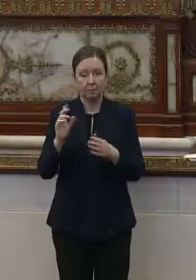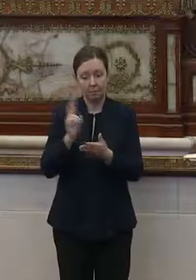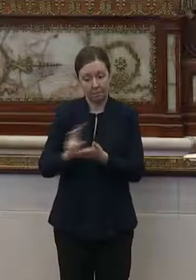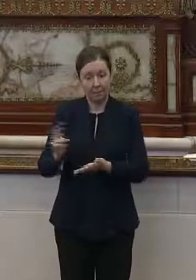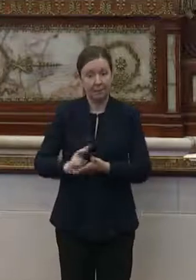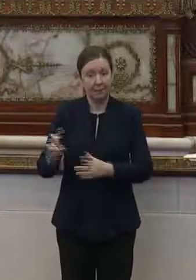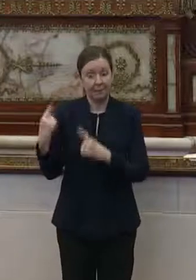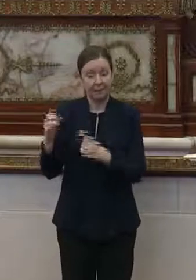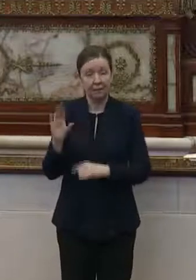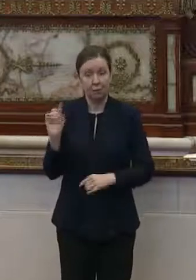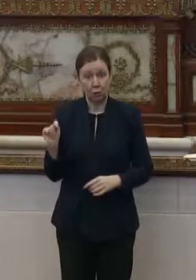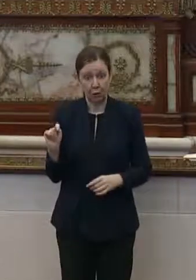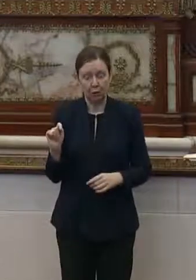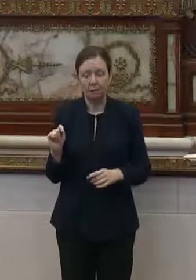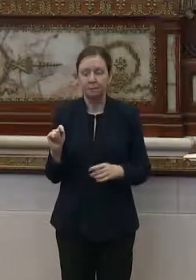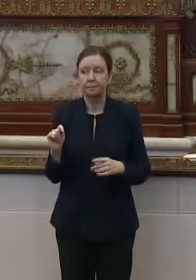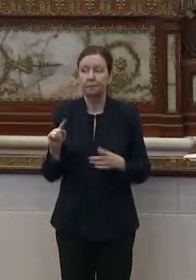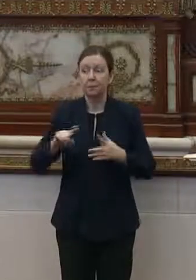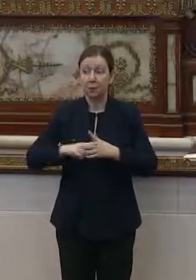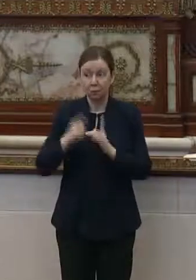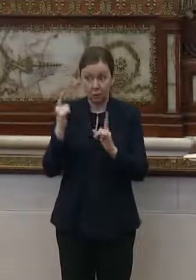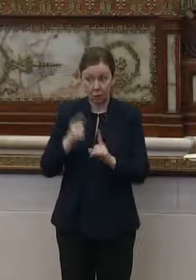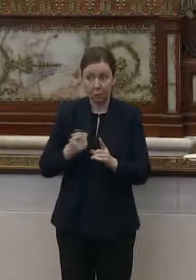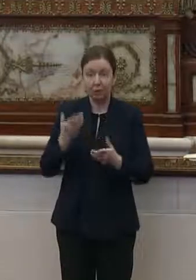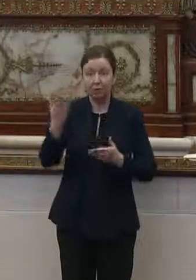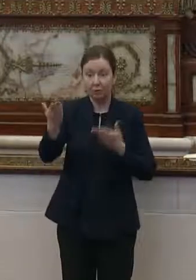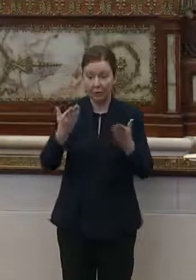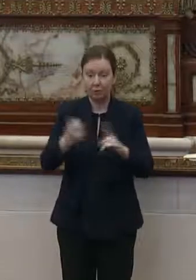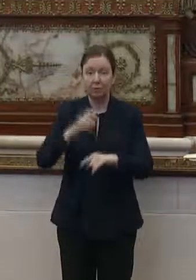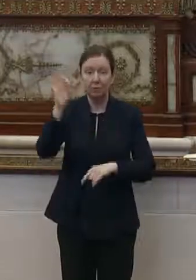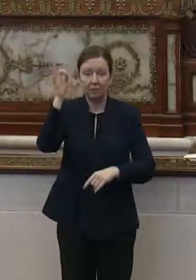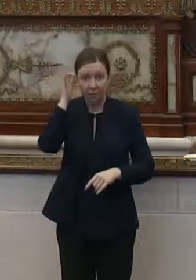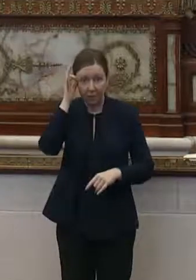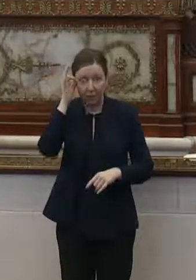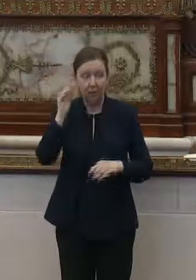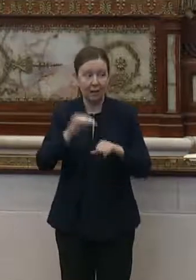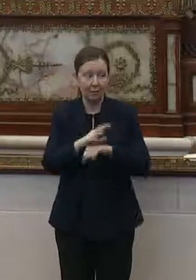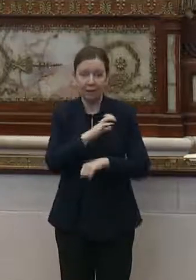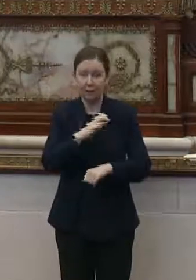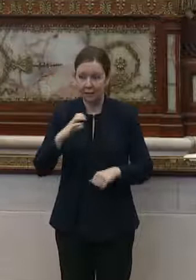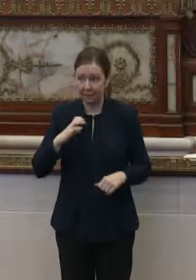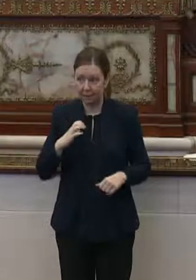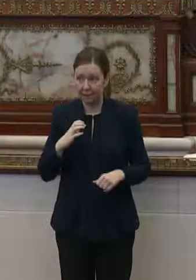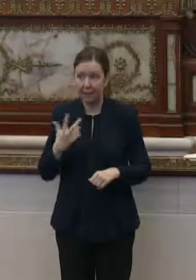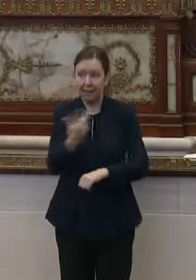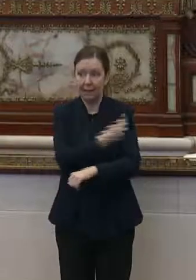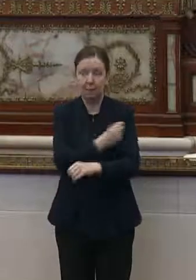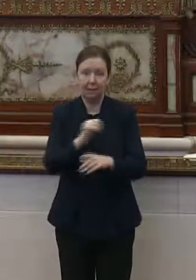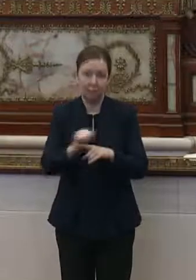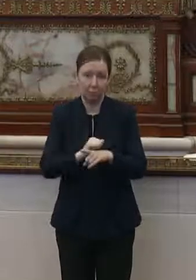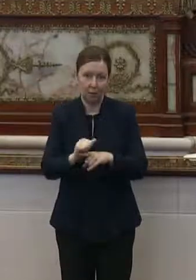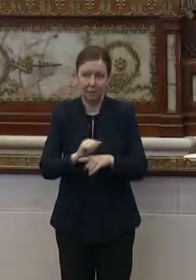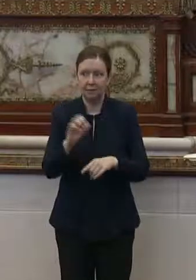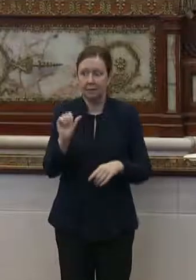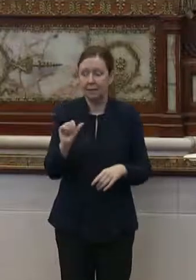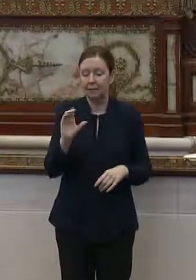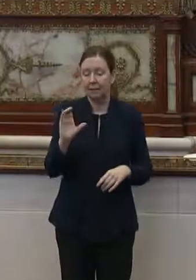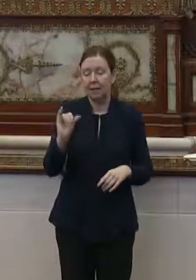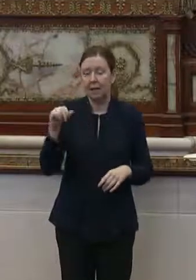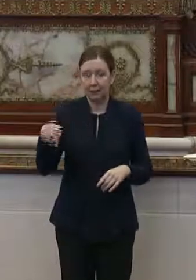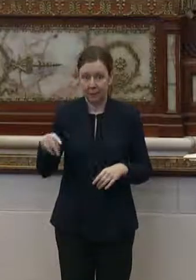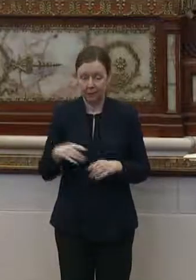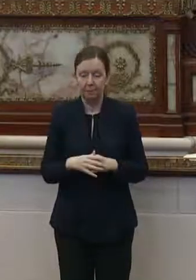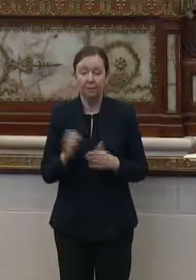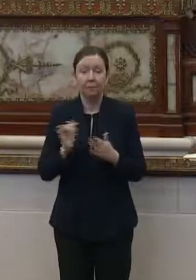That Vaccine Advisory Committee took as its starting point the recommendations of the Federal Advisory Committee on Immunization Practices, or ACIP, which